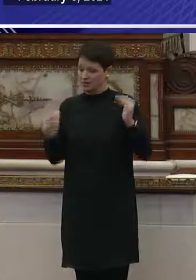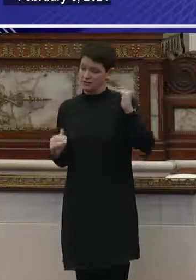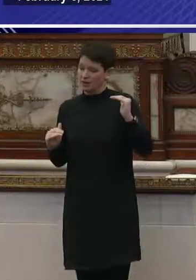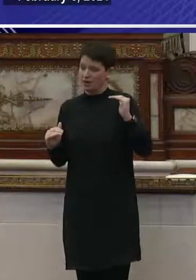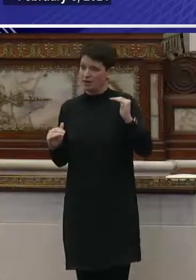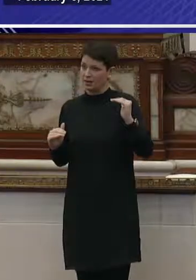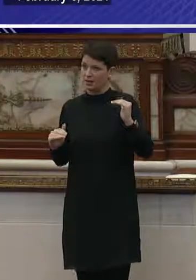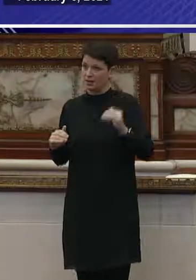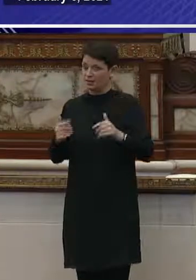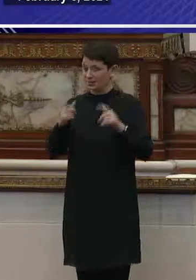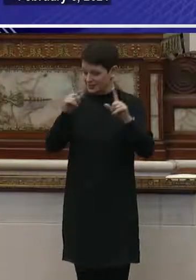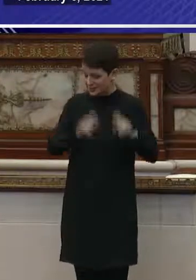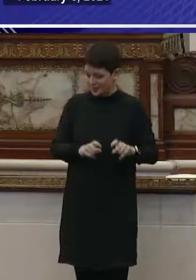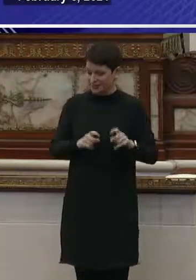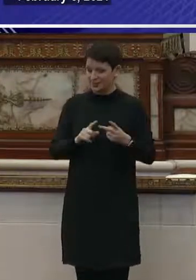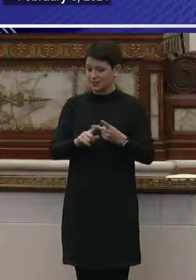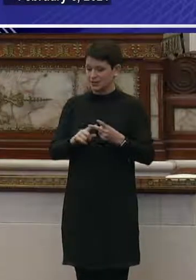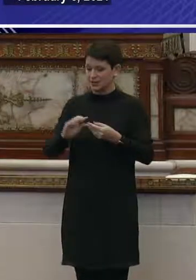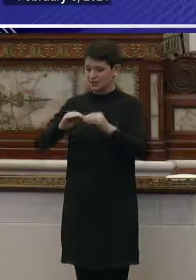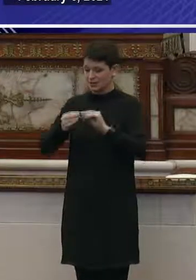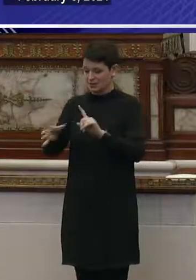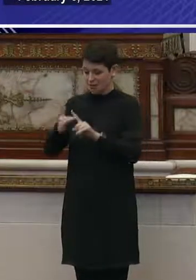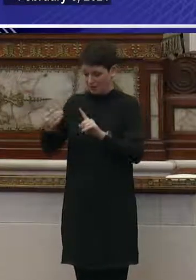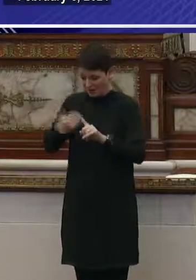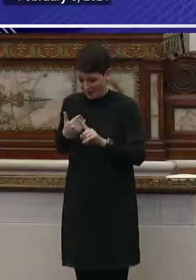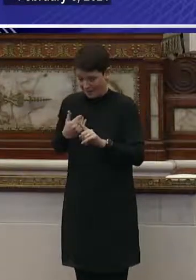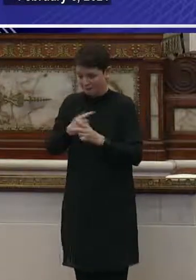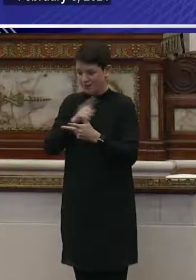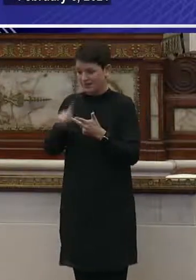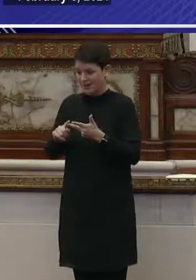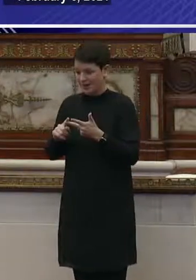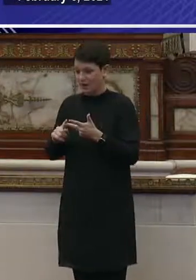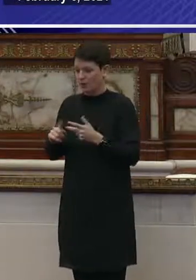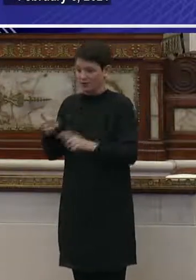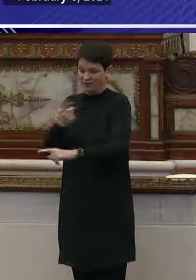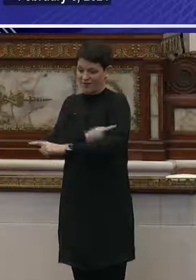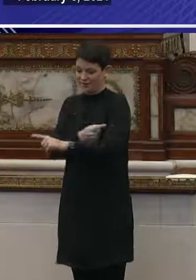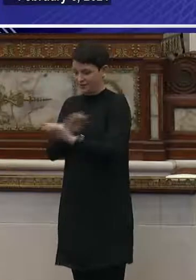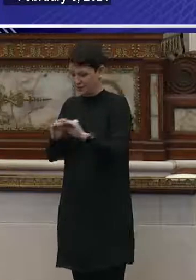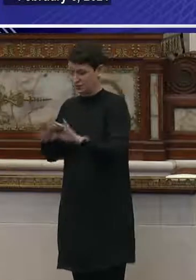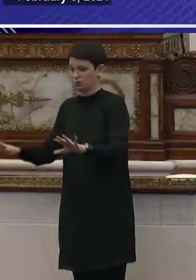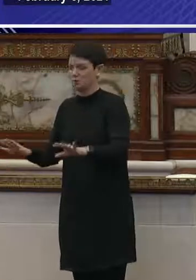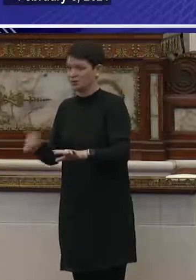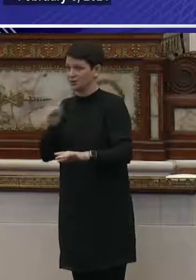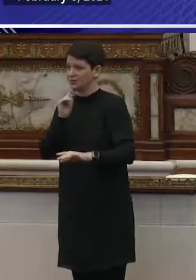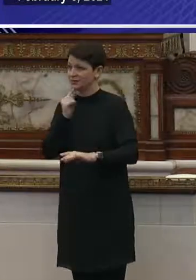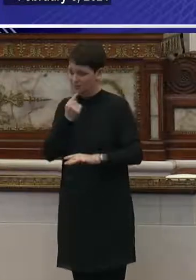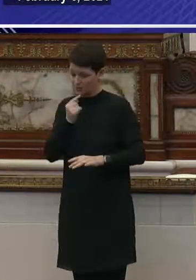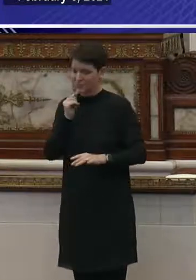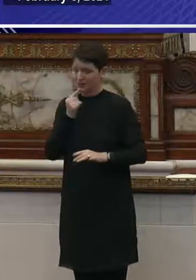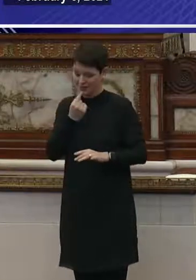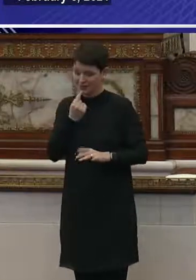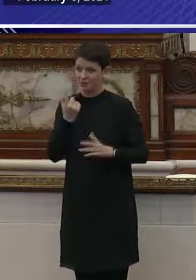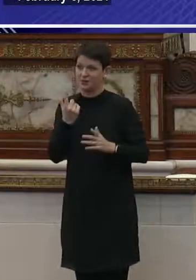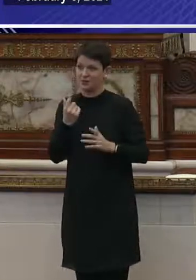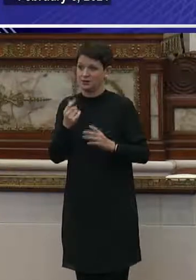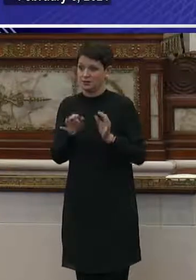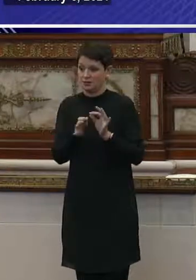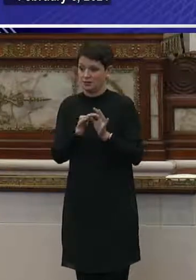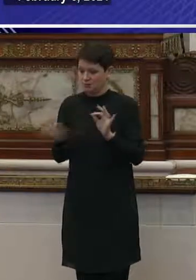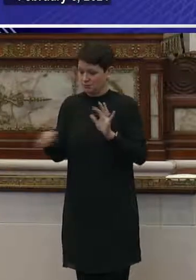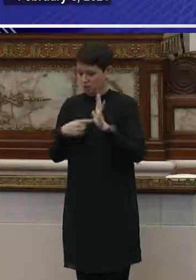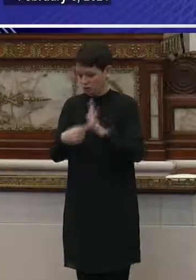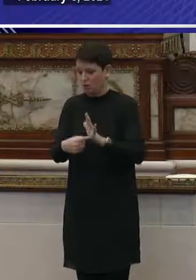the testing, in the infection rates, and now in vaccine distribution is a serious statement on the